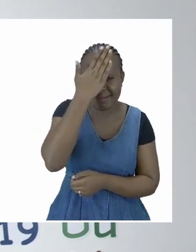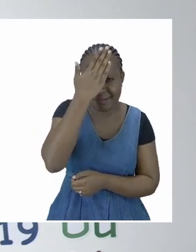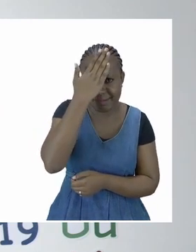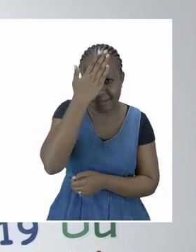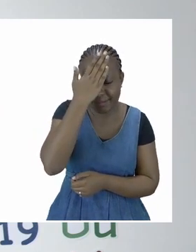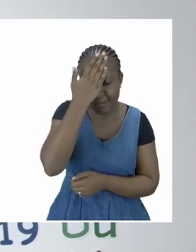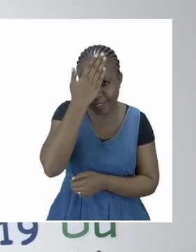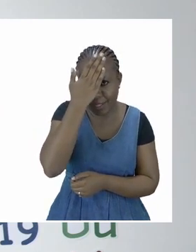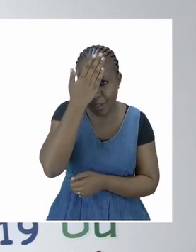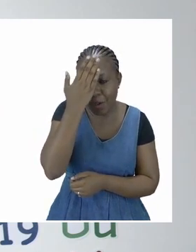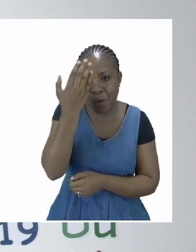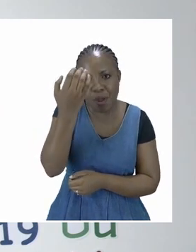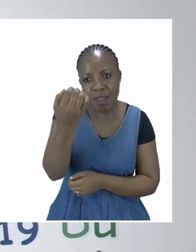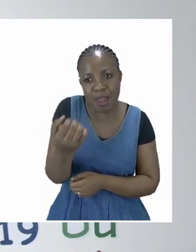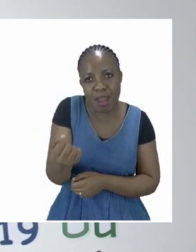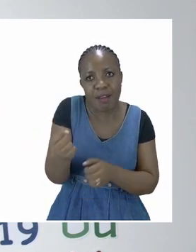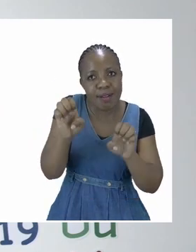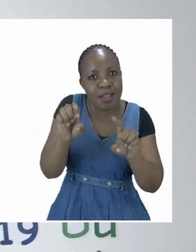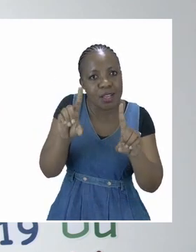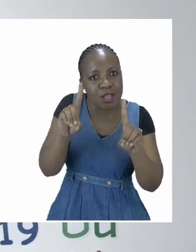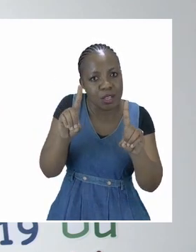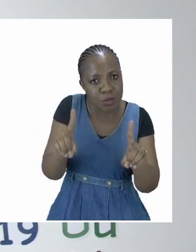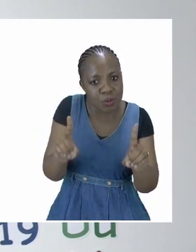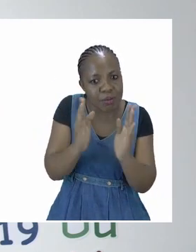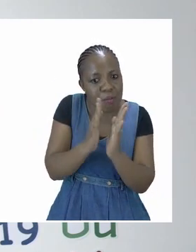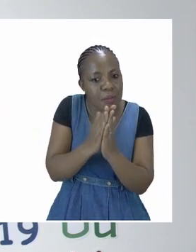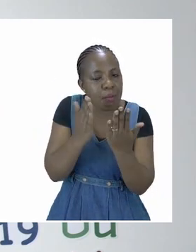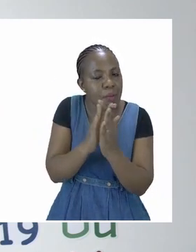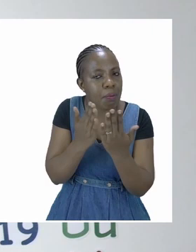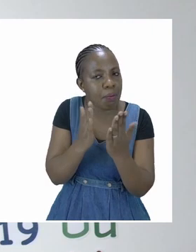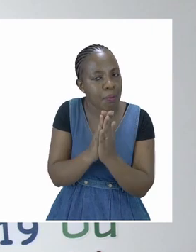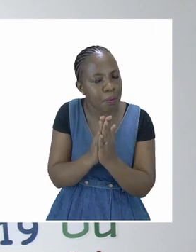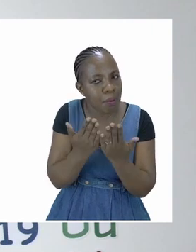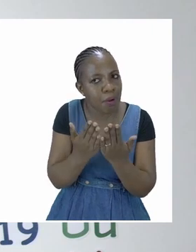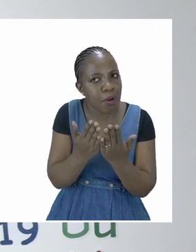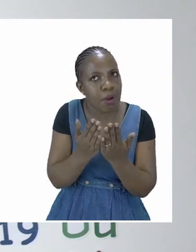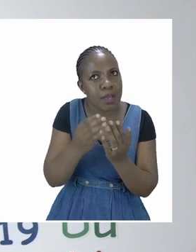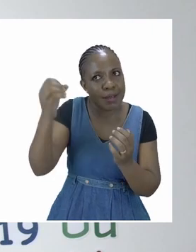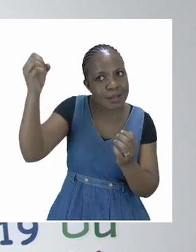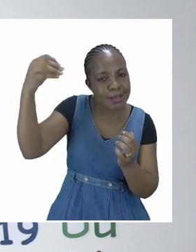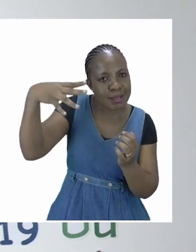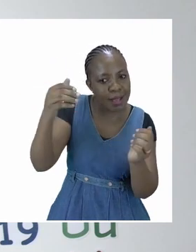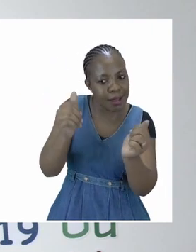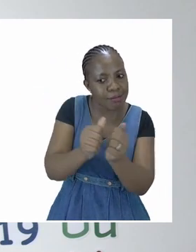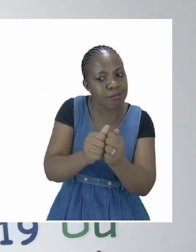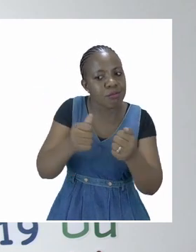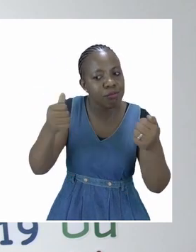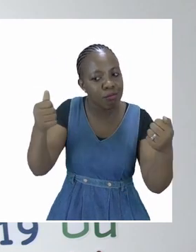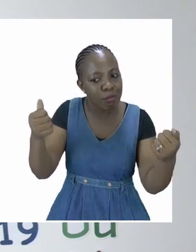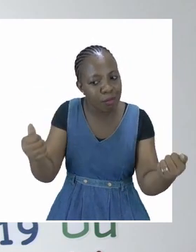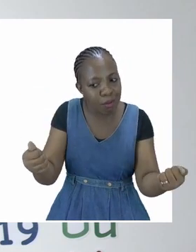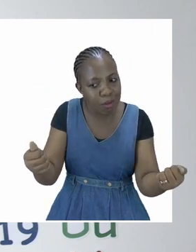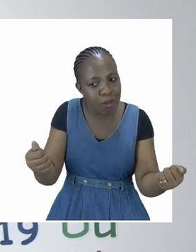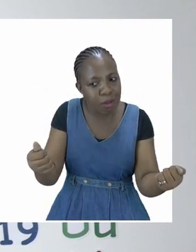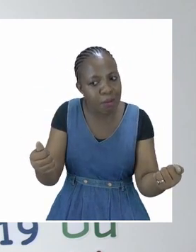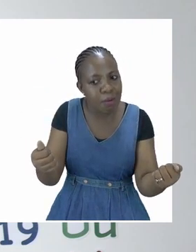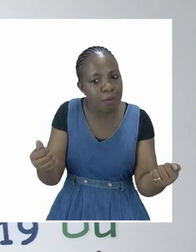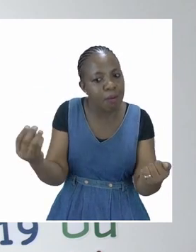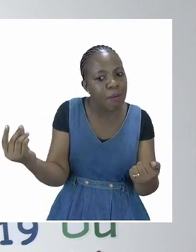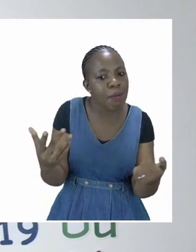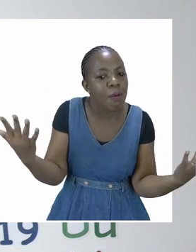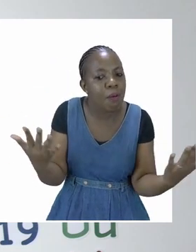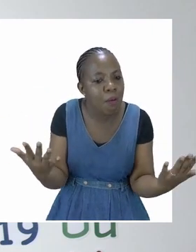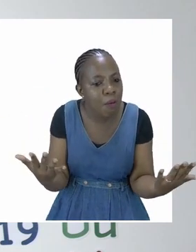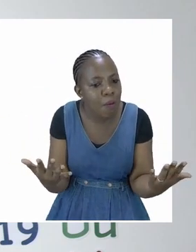booklet in our daily newspaper, street sales, or at your school every Monday